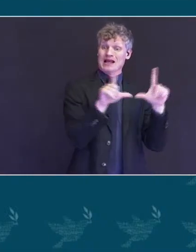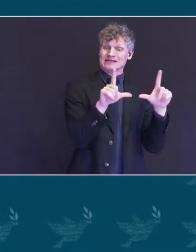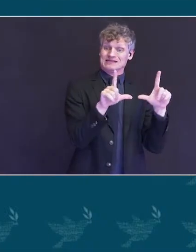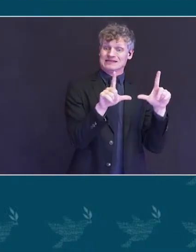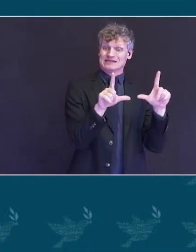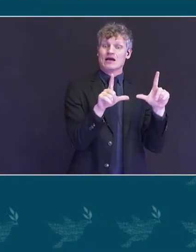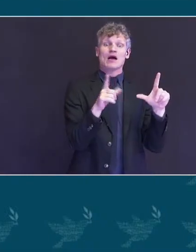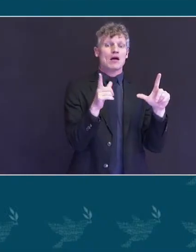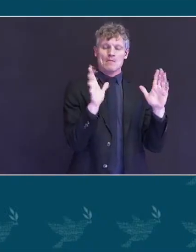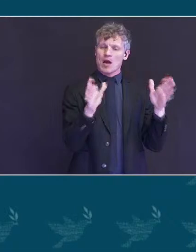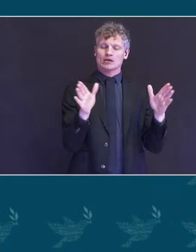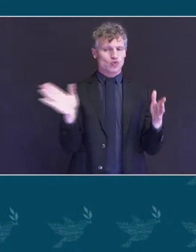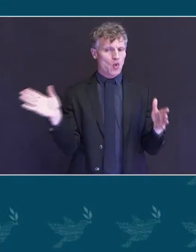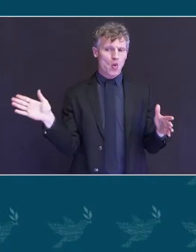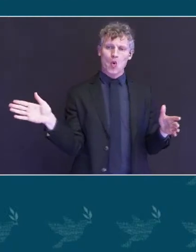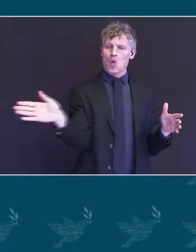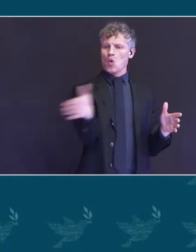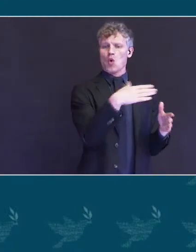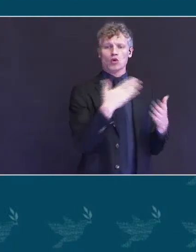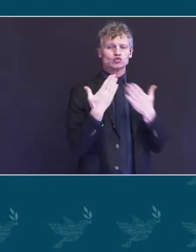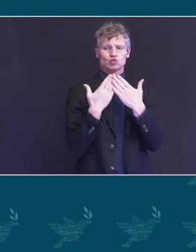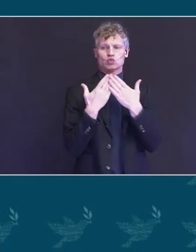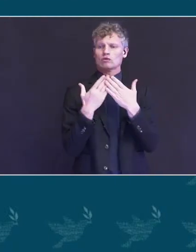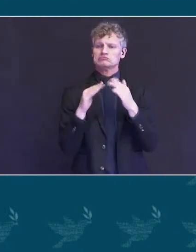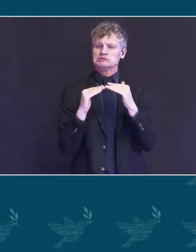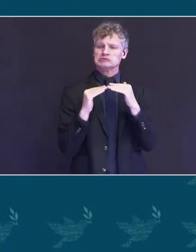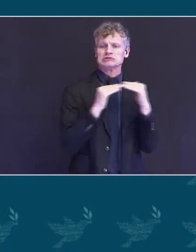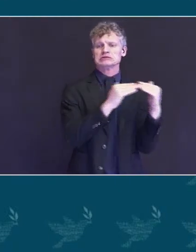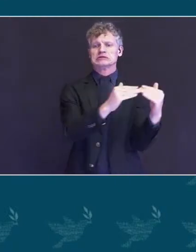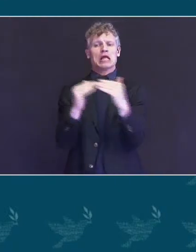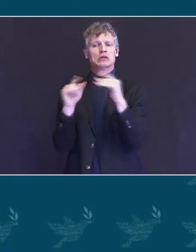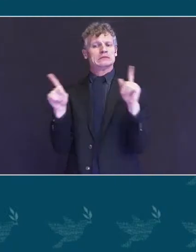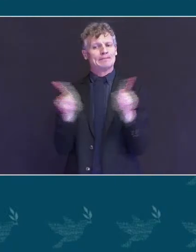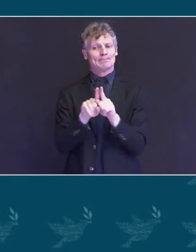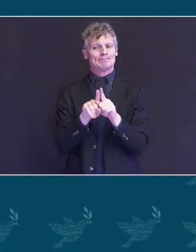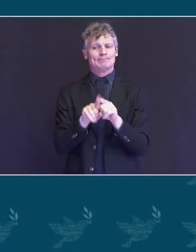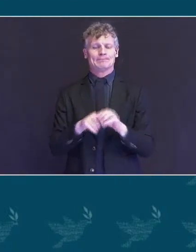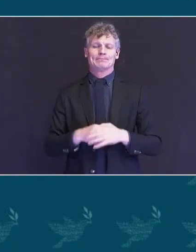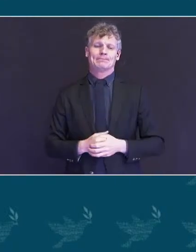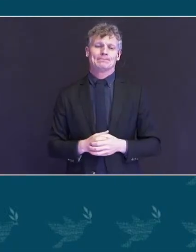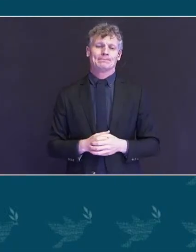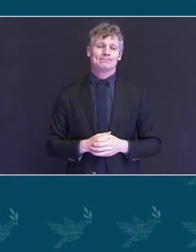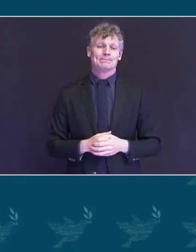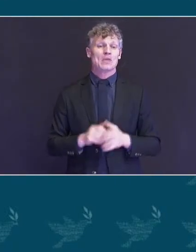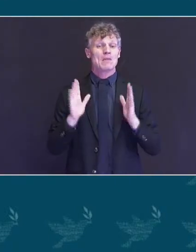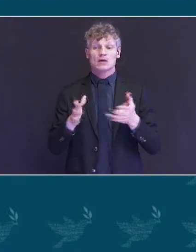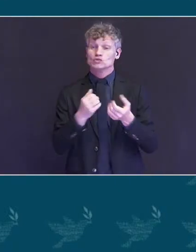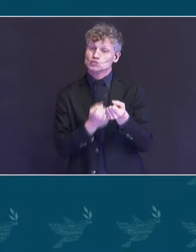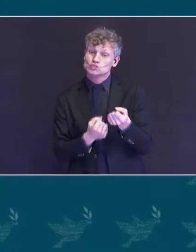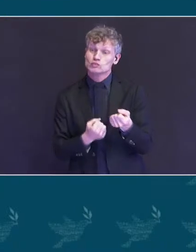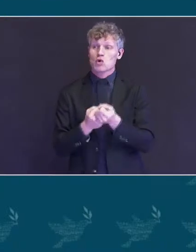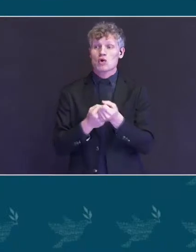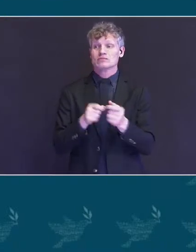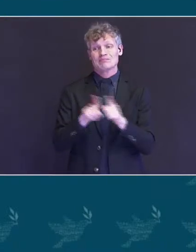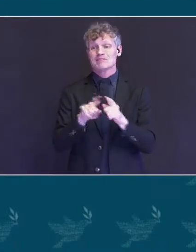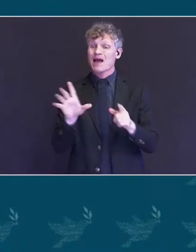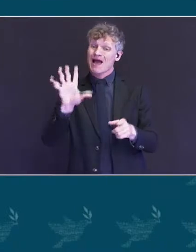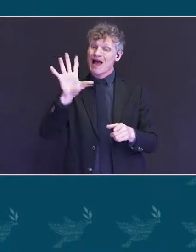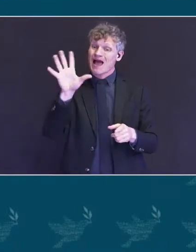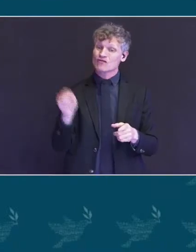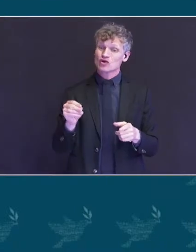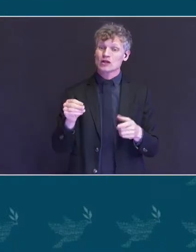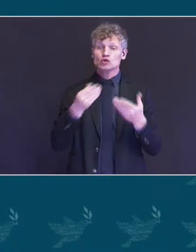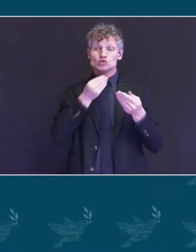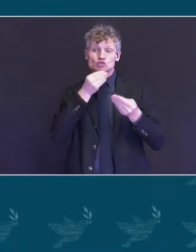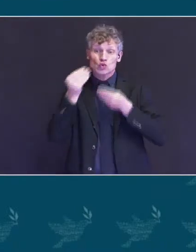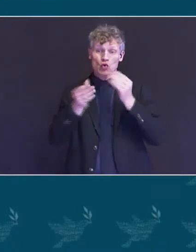standard in schools. Community-driven localizations must be actively supported. Programs like the African Storybook Project and the